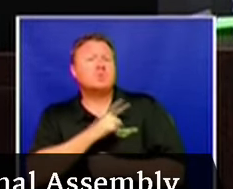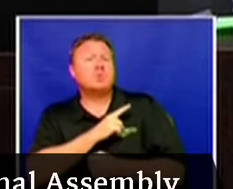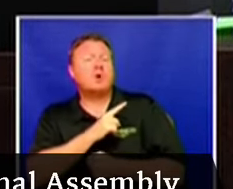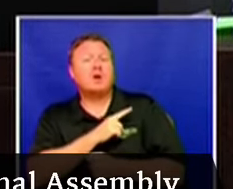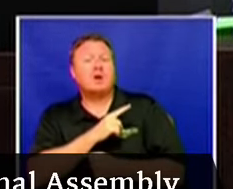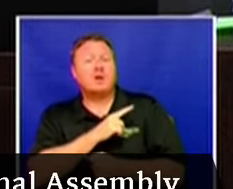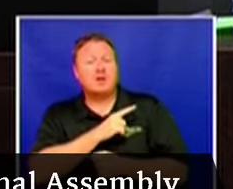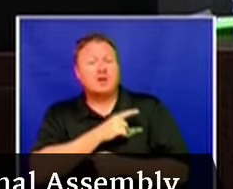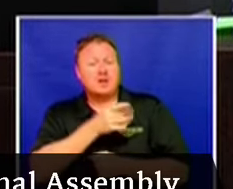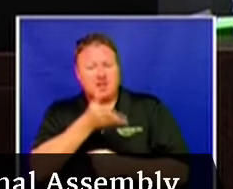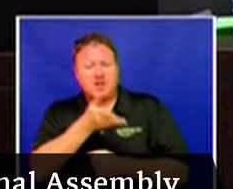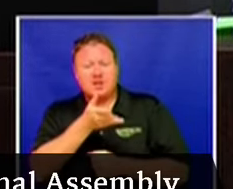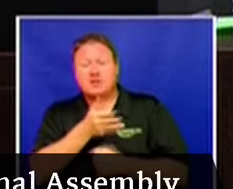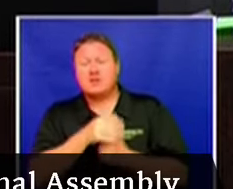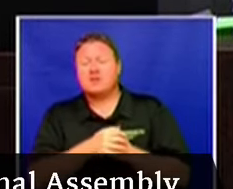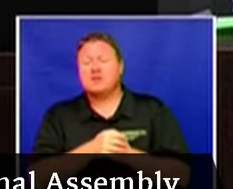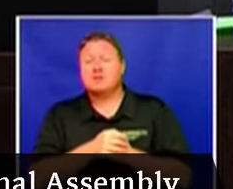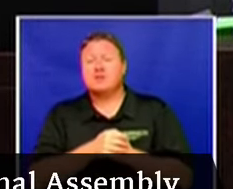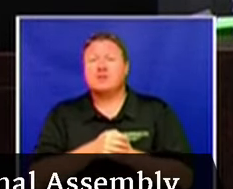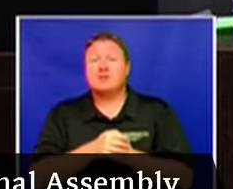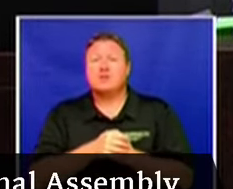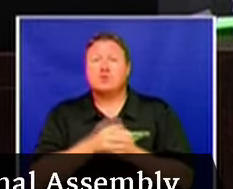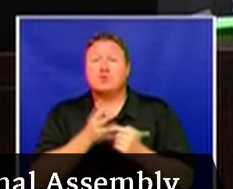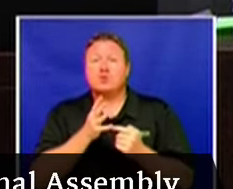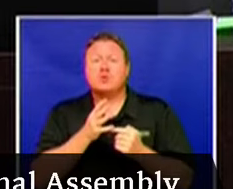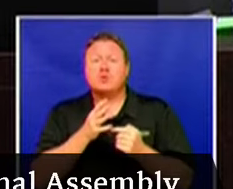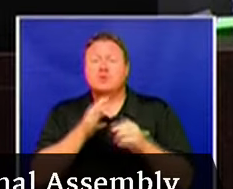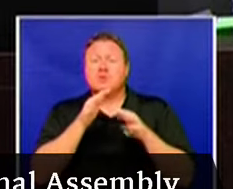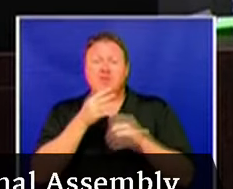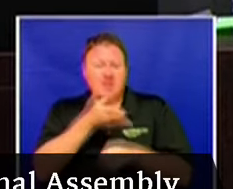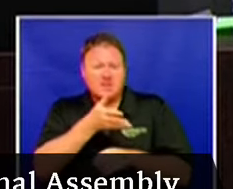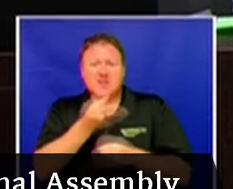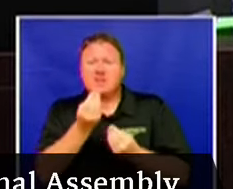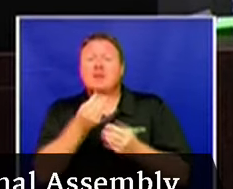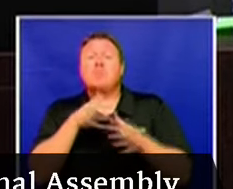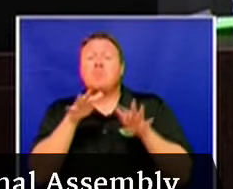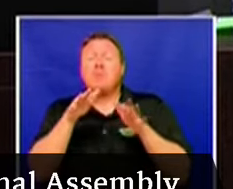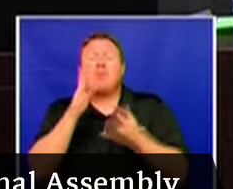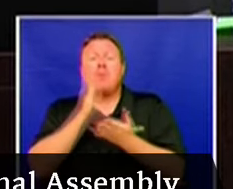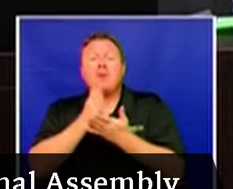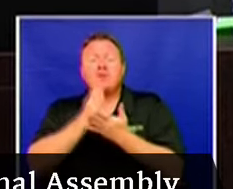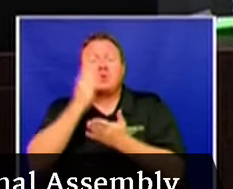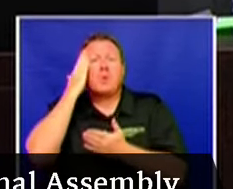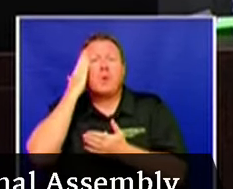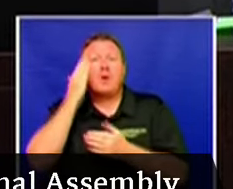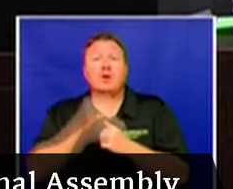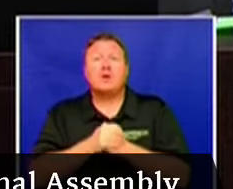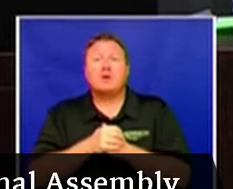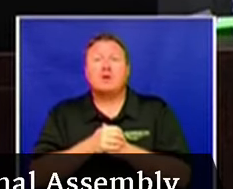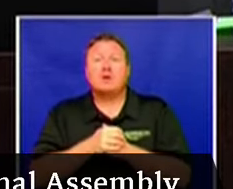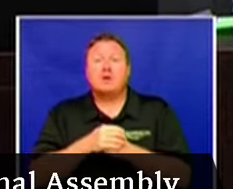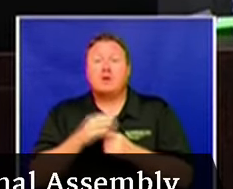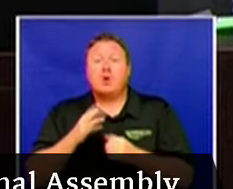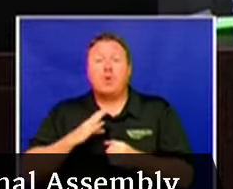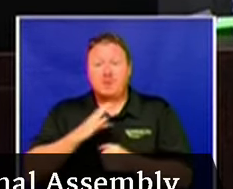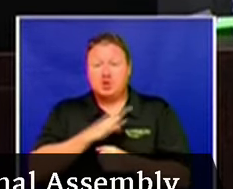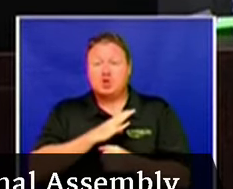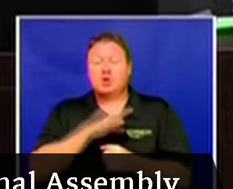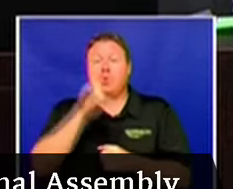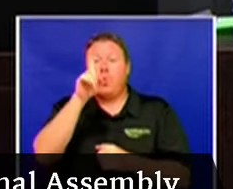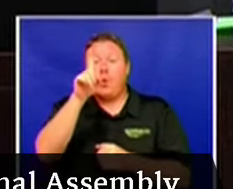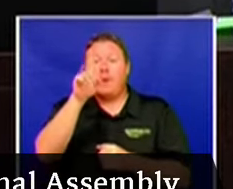what, yes, the people of South Africa ought to know. The commission cost us well over a billion rand, but